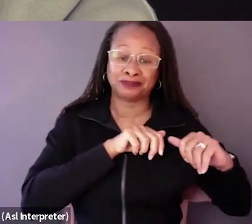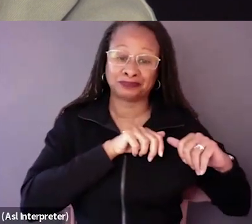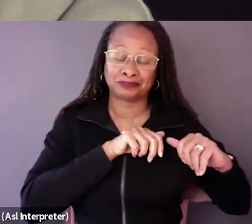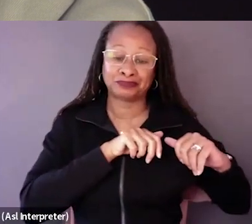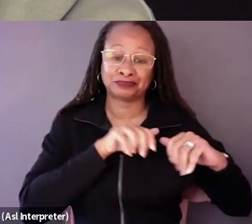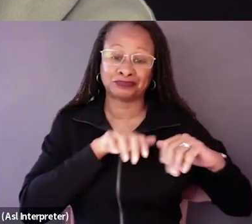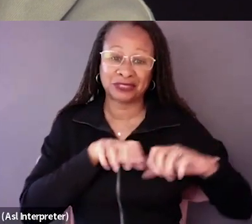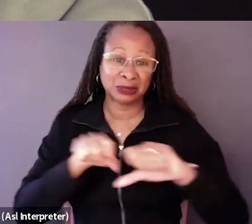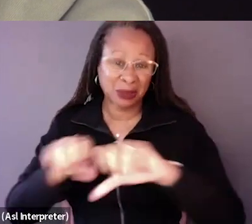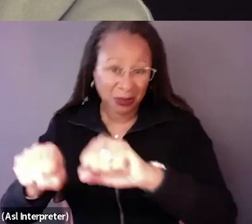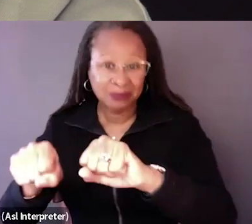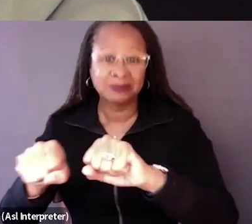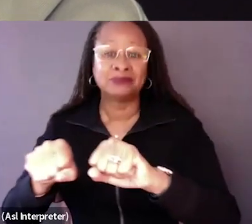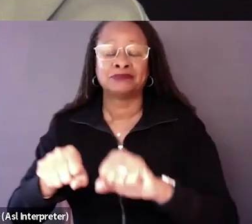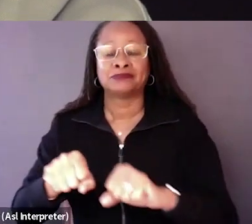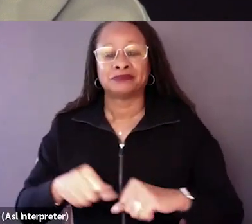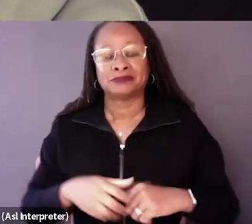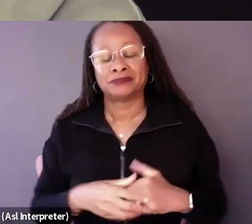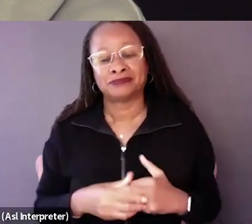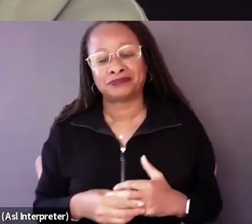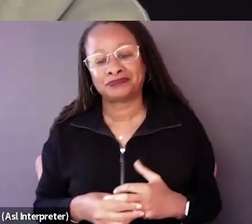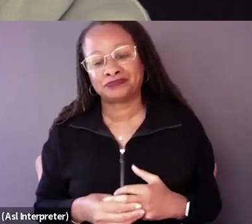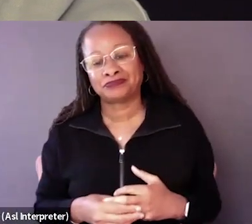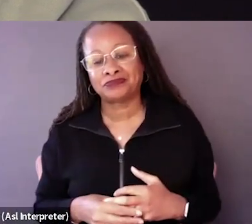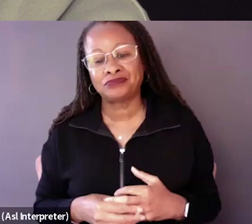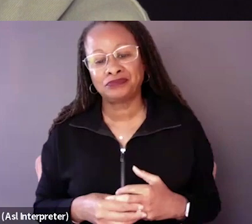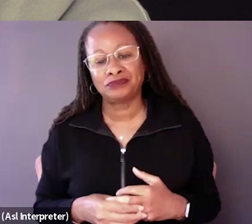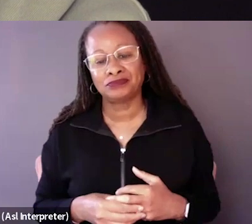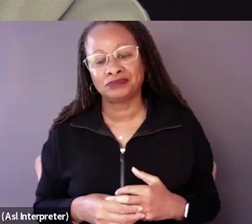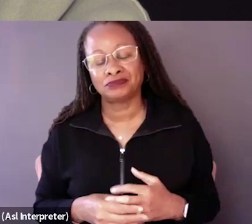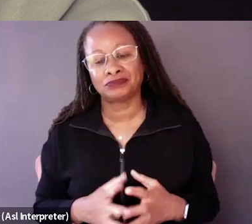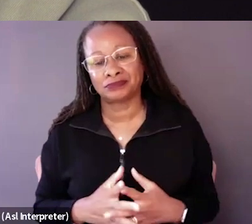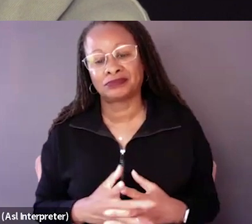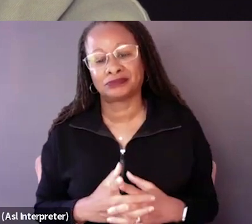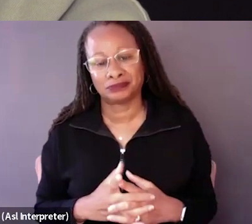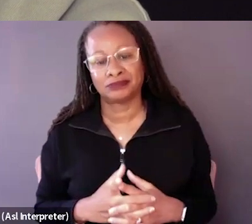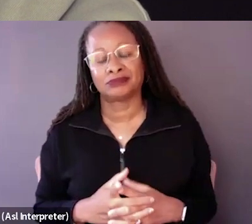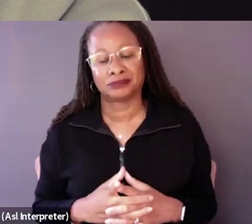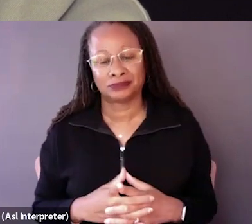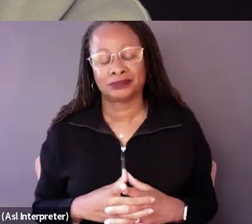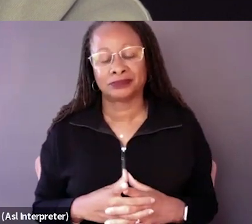a civil, through a military